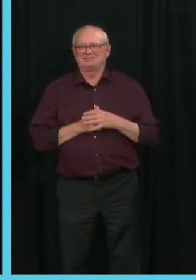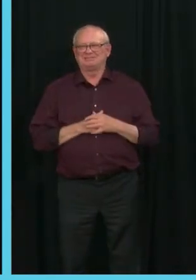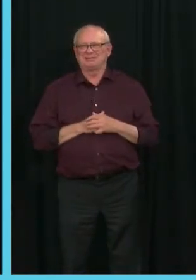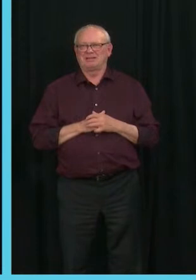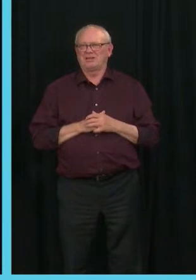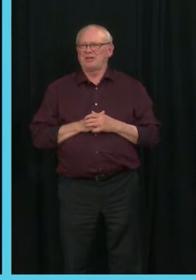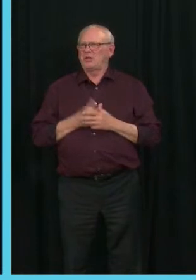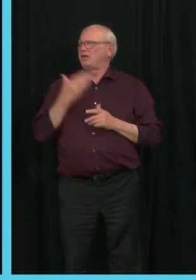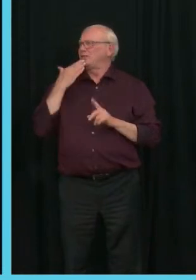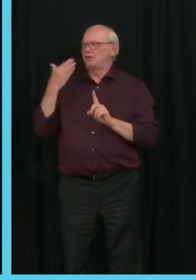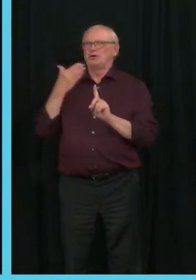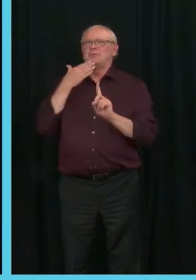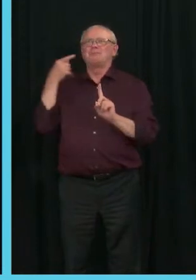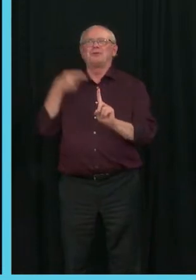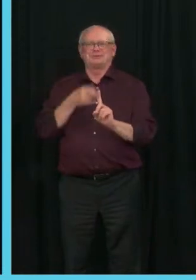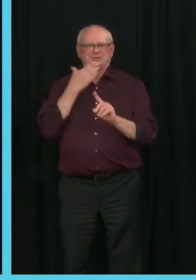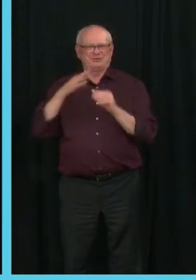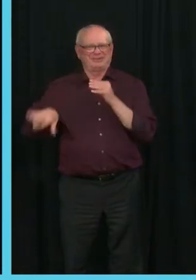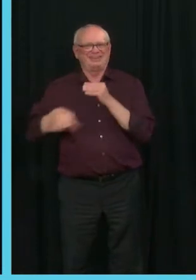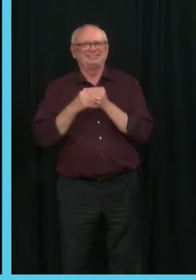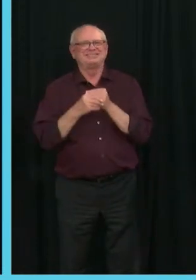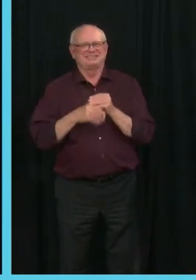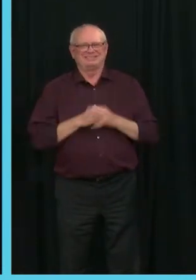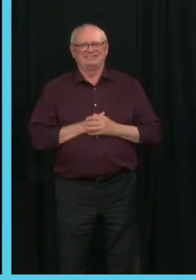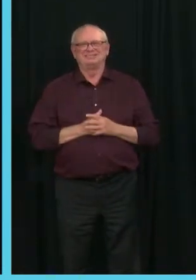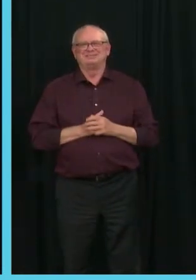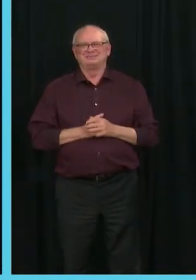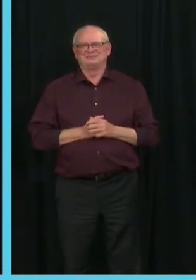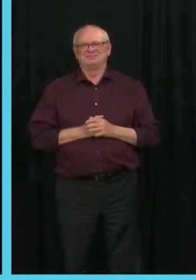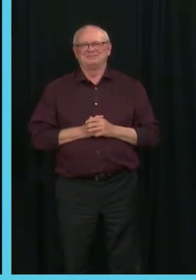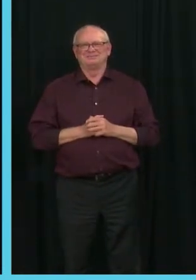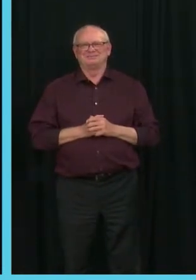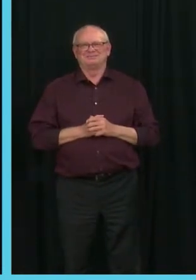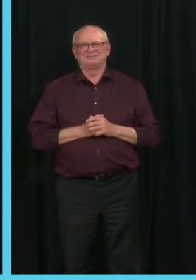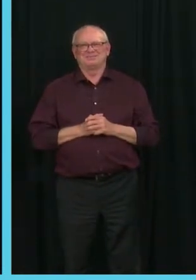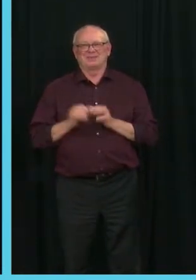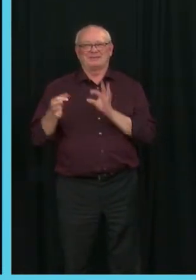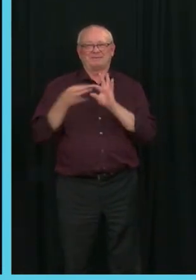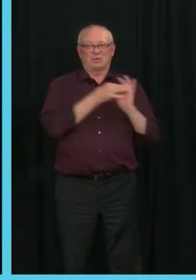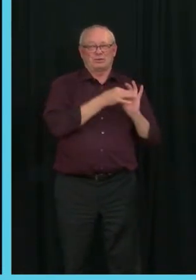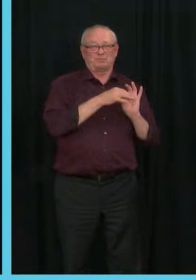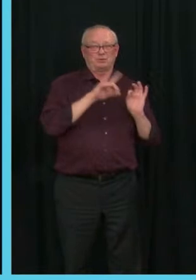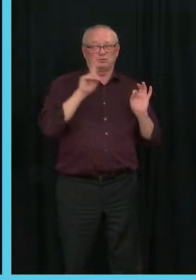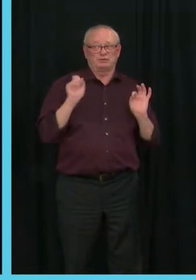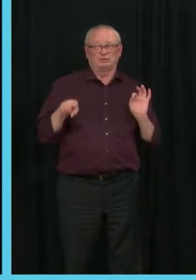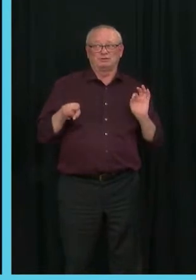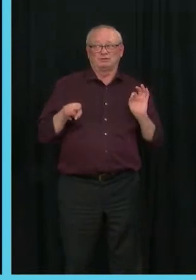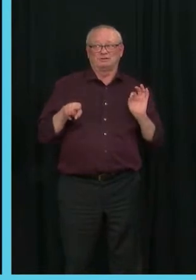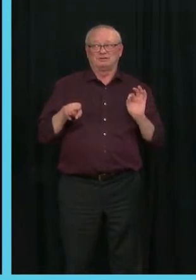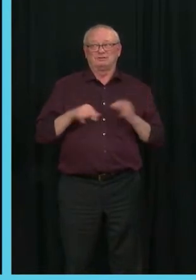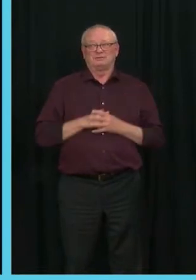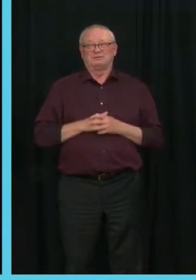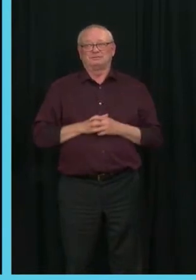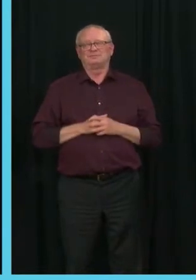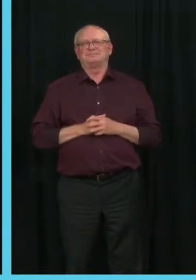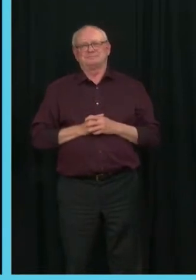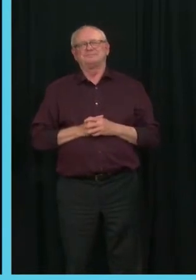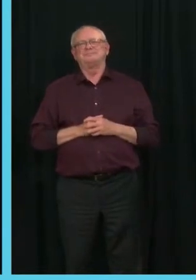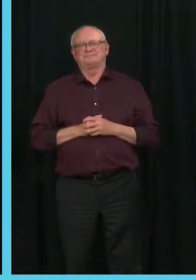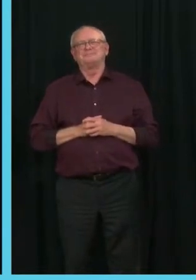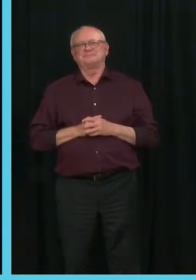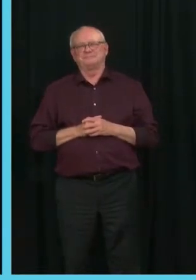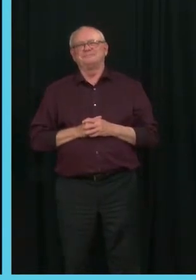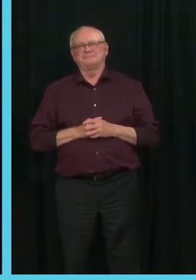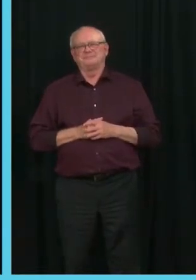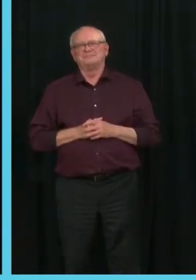that. And Lauren, did you have a follow-up at all? Yeah. So what happens if we,